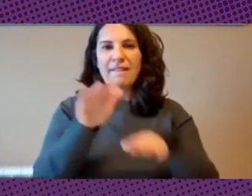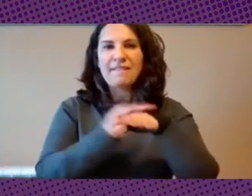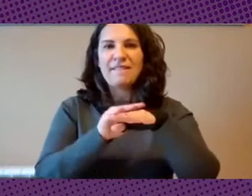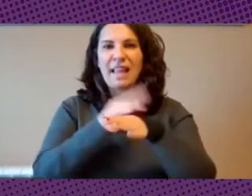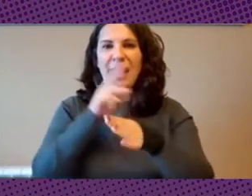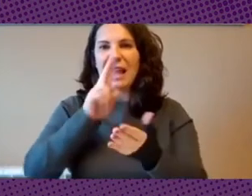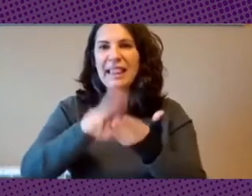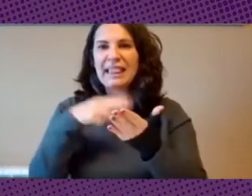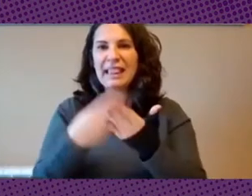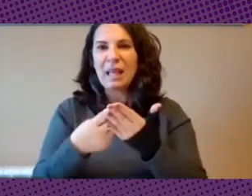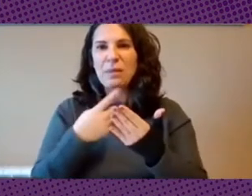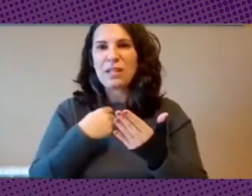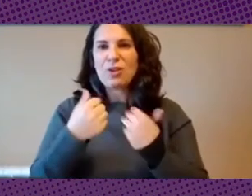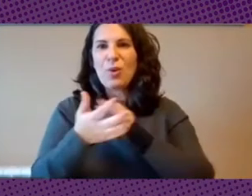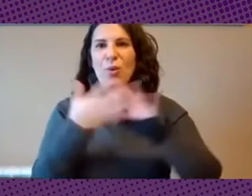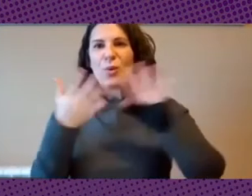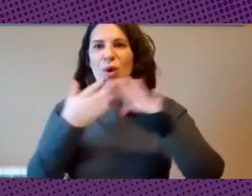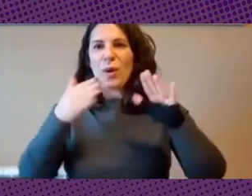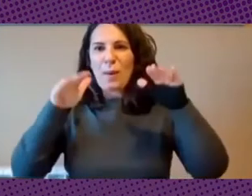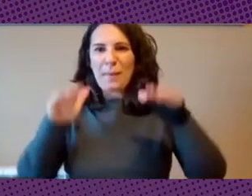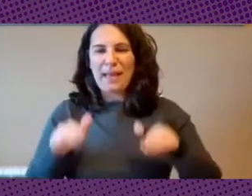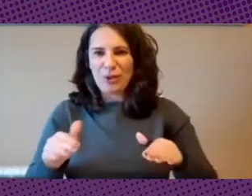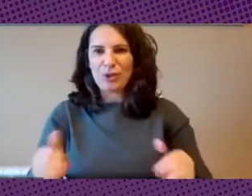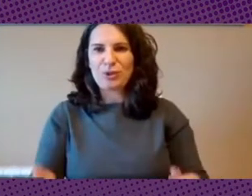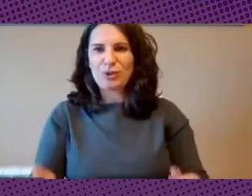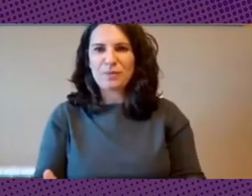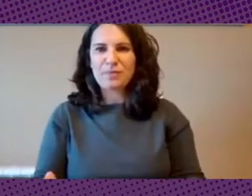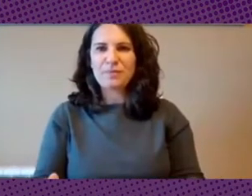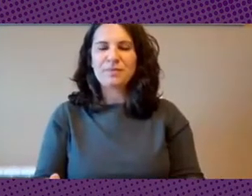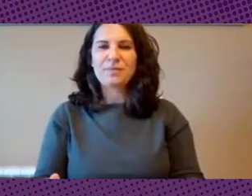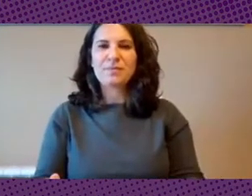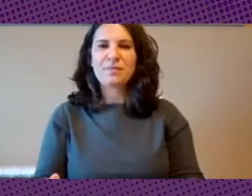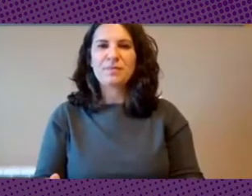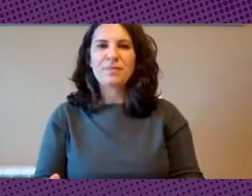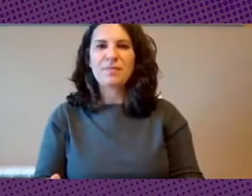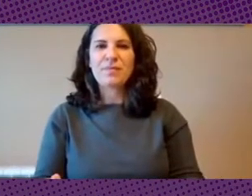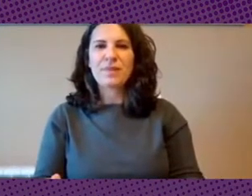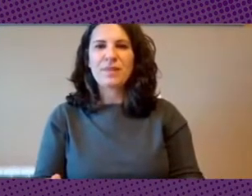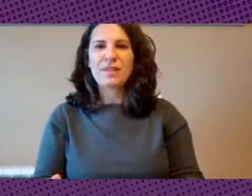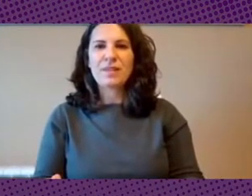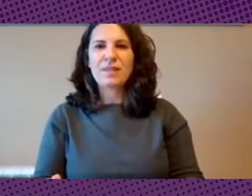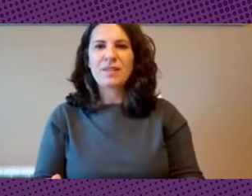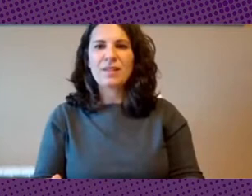to